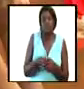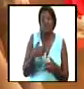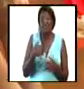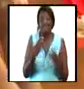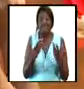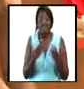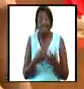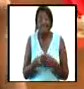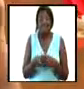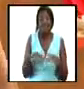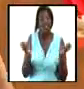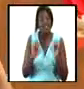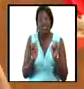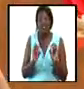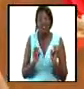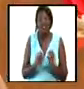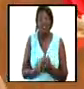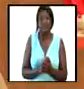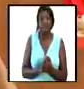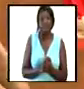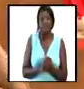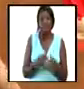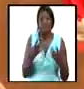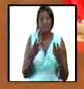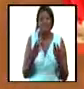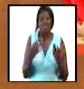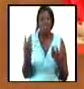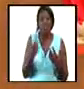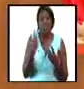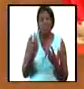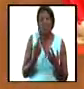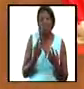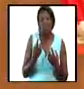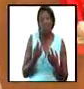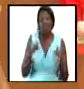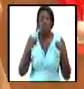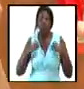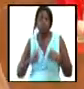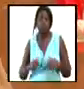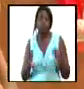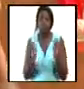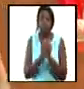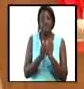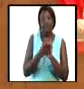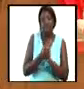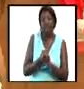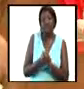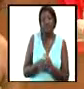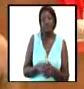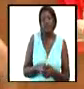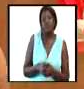Oh, me? No, nothing. I'm just chilling with a pal.